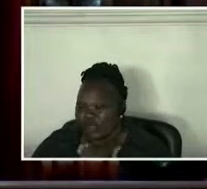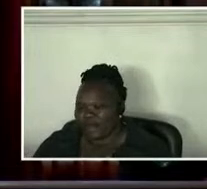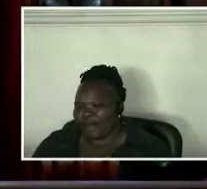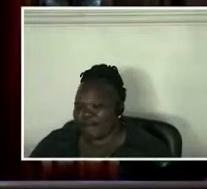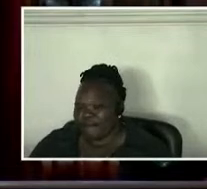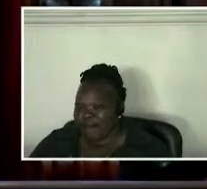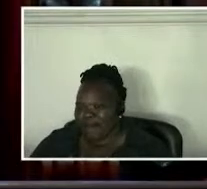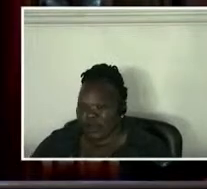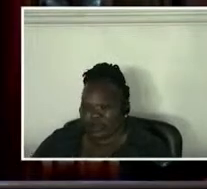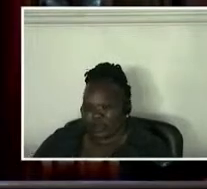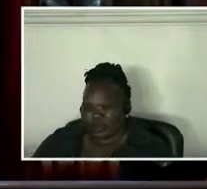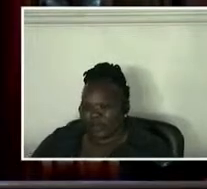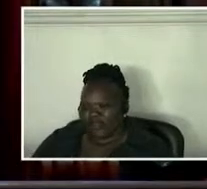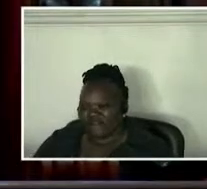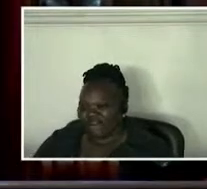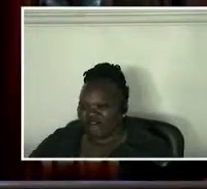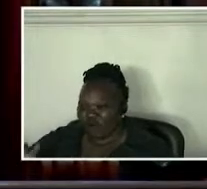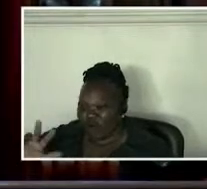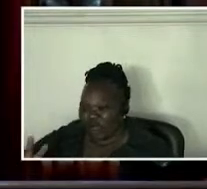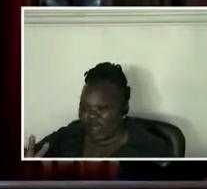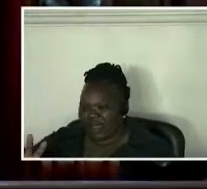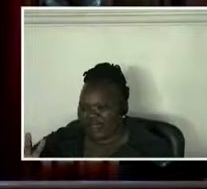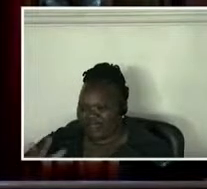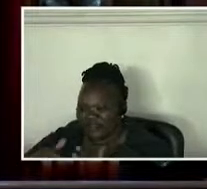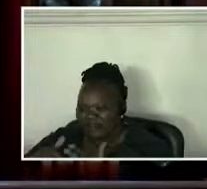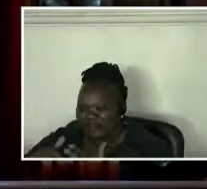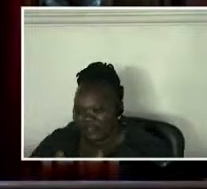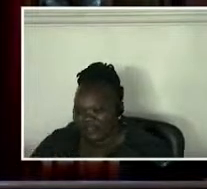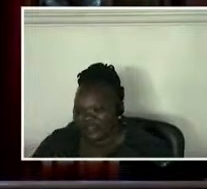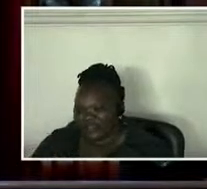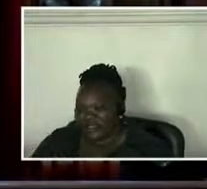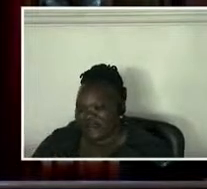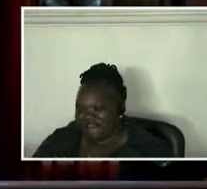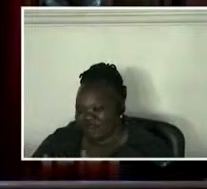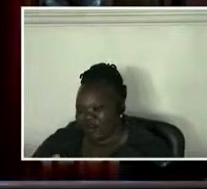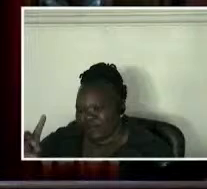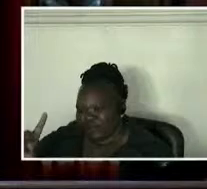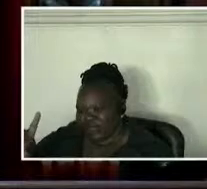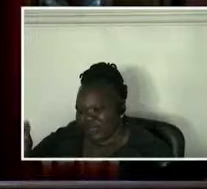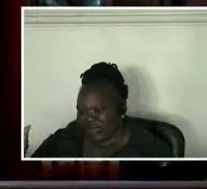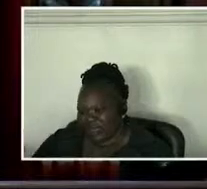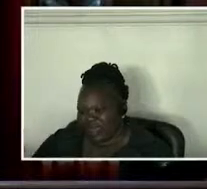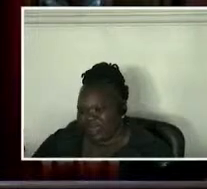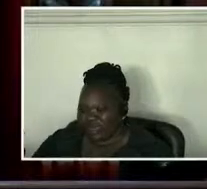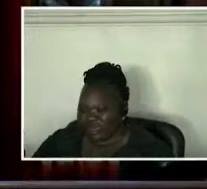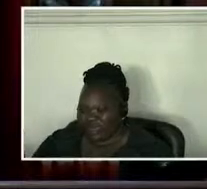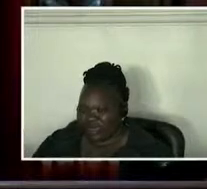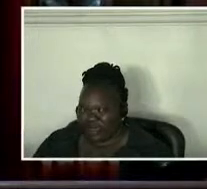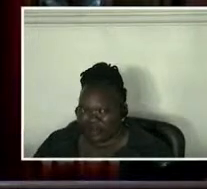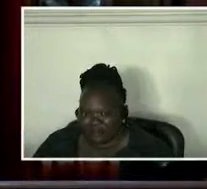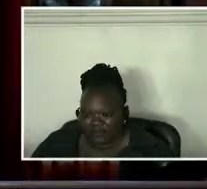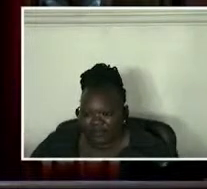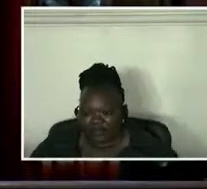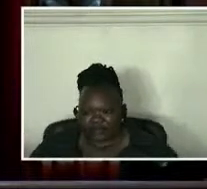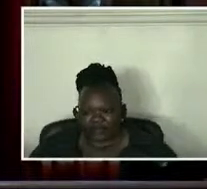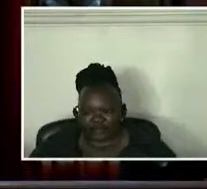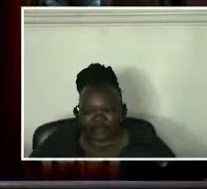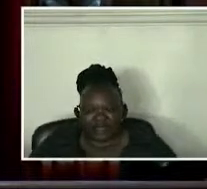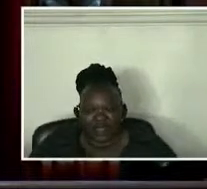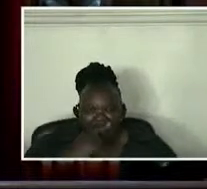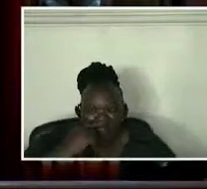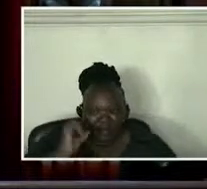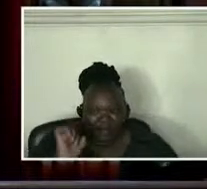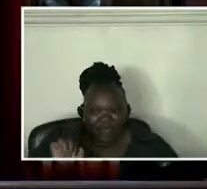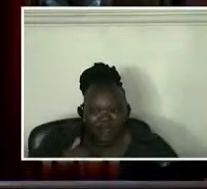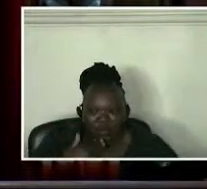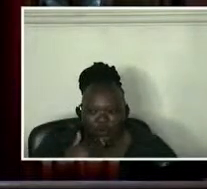minutes and this honorable member comes from the democratic alliance and his name